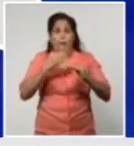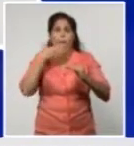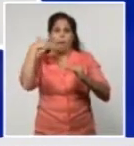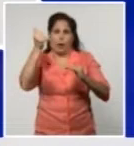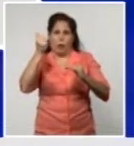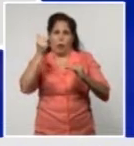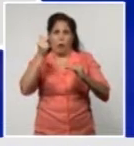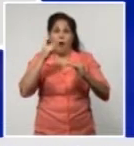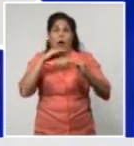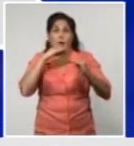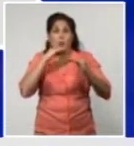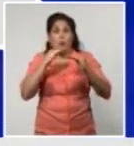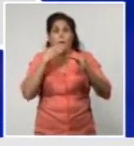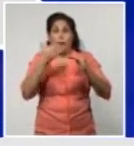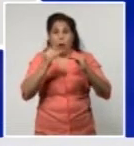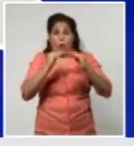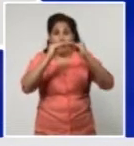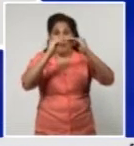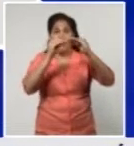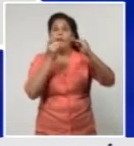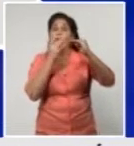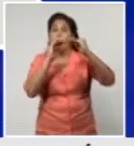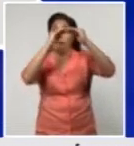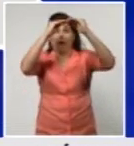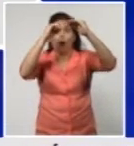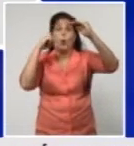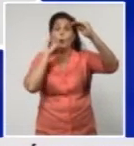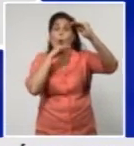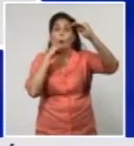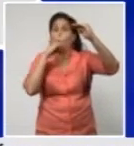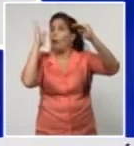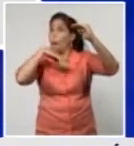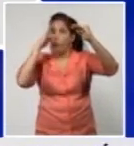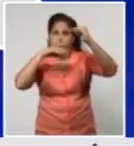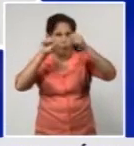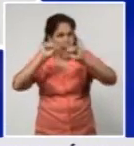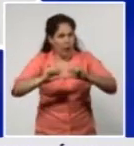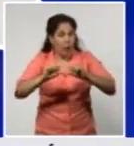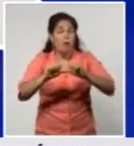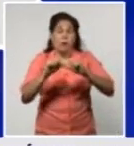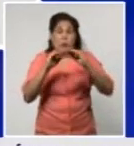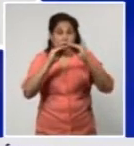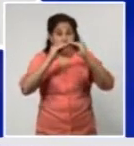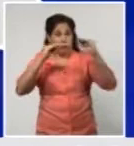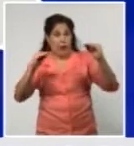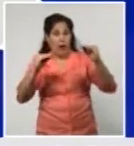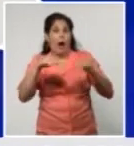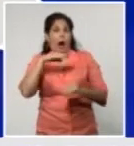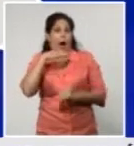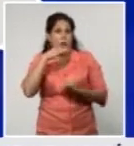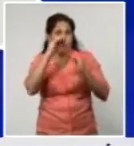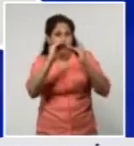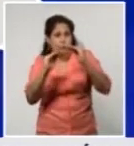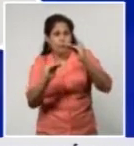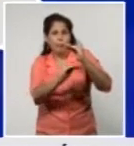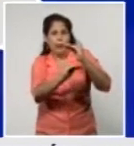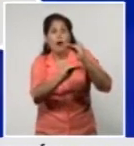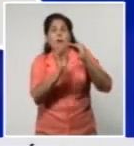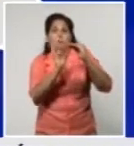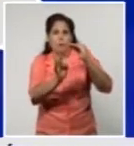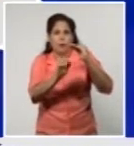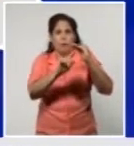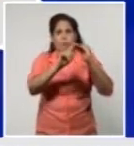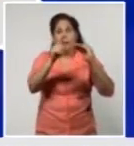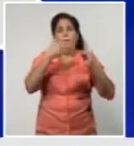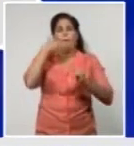pandemic behavior. The red curve illustrates the critical scenario, the worst. The green curve is the medium scenario, and the